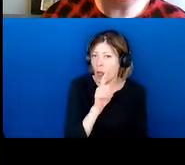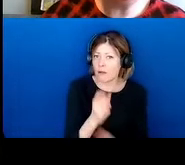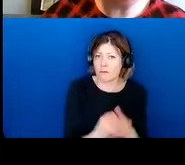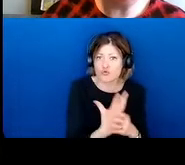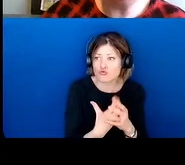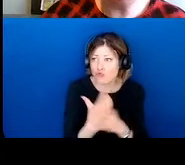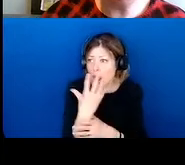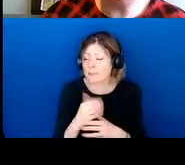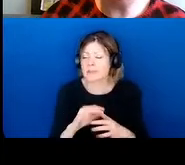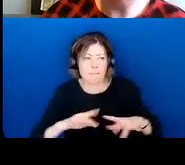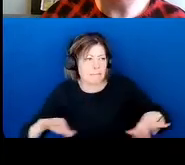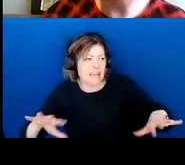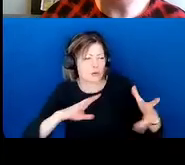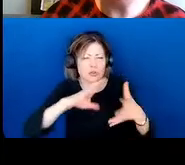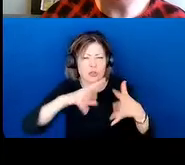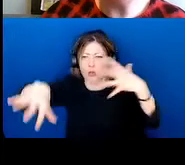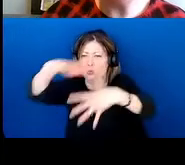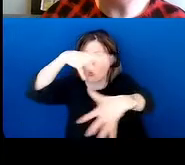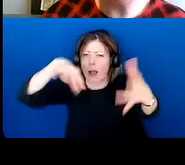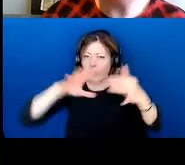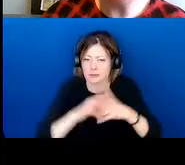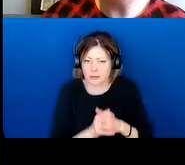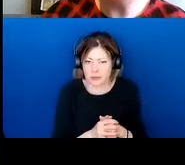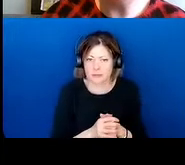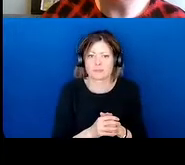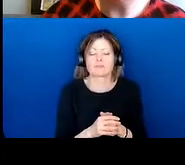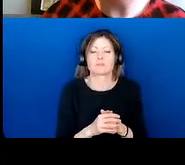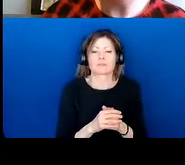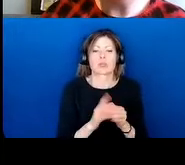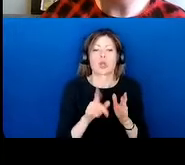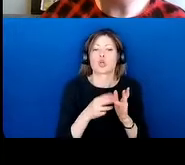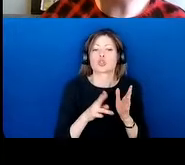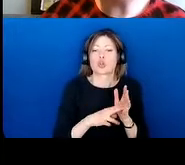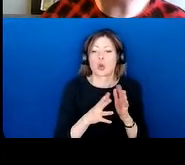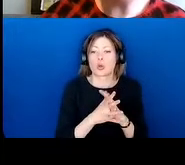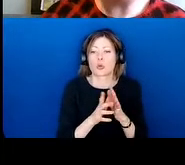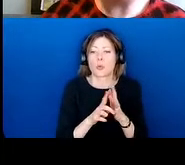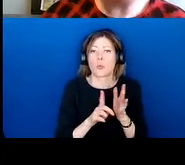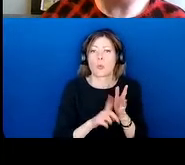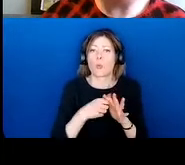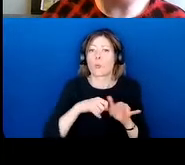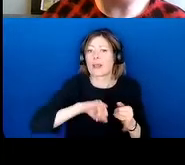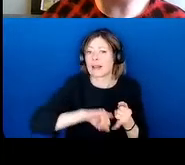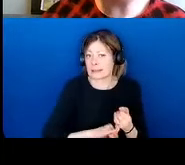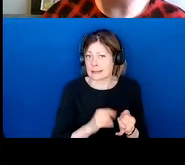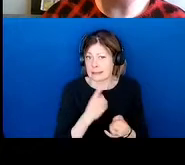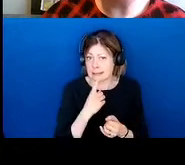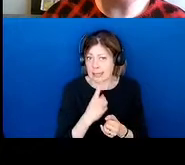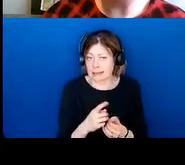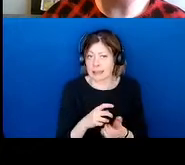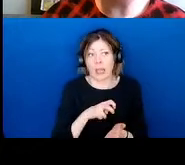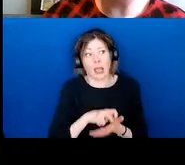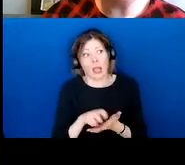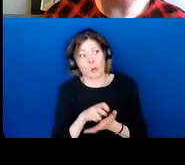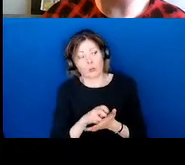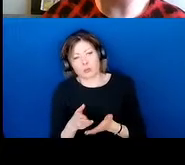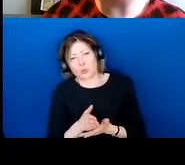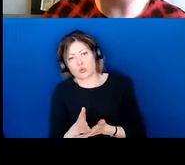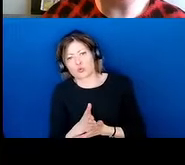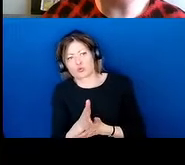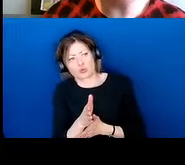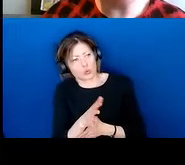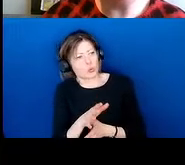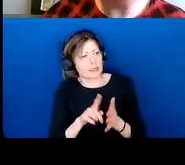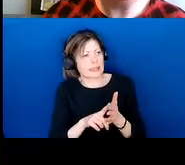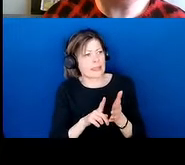In 1772, John Wilkes said, "I sauntered through the Elysium of Mr.